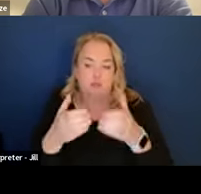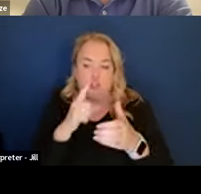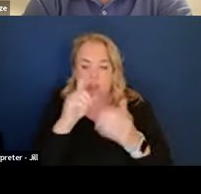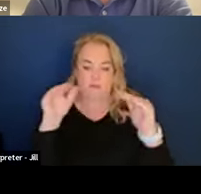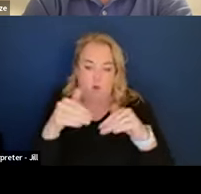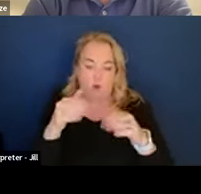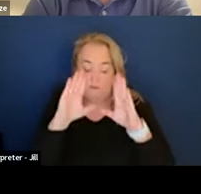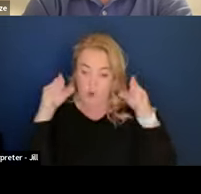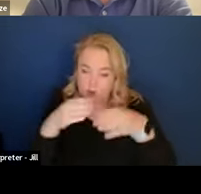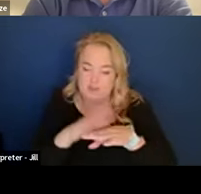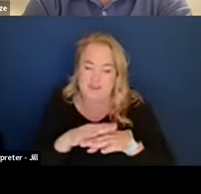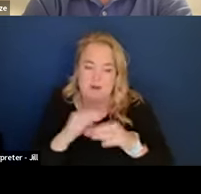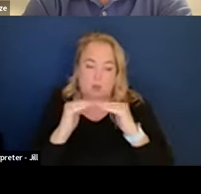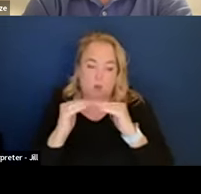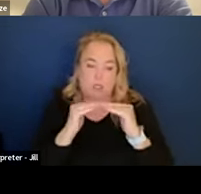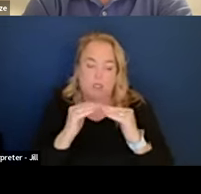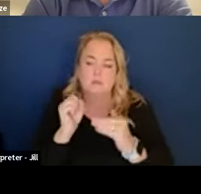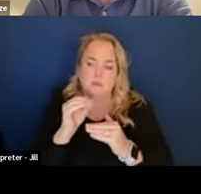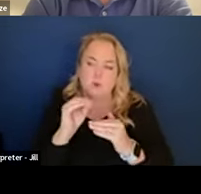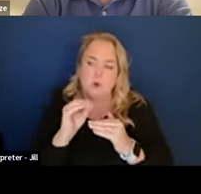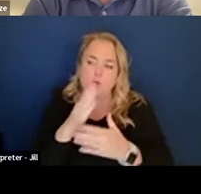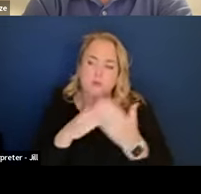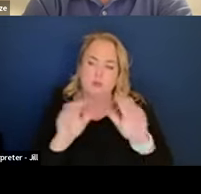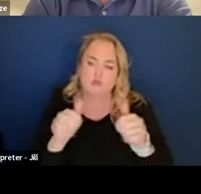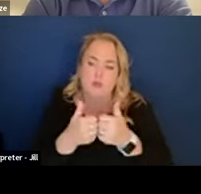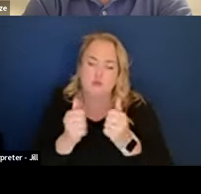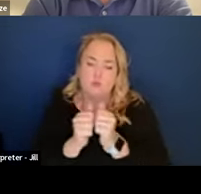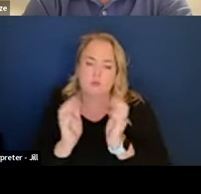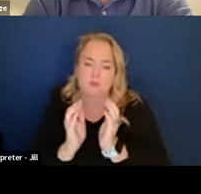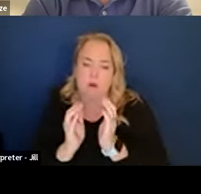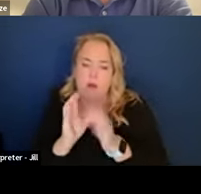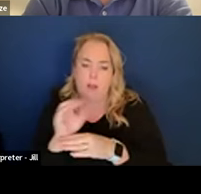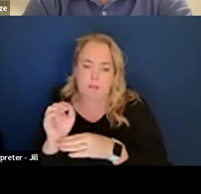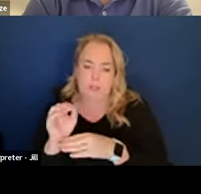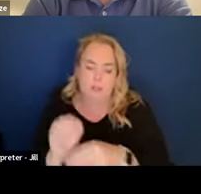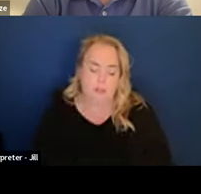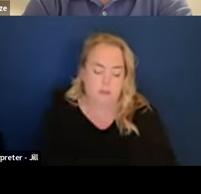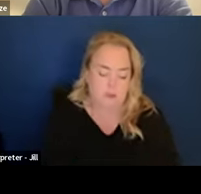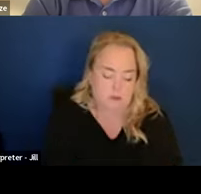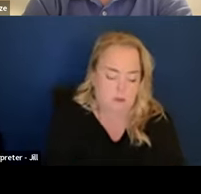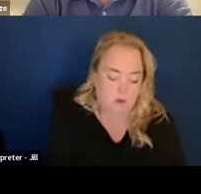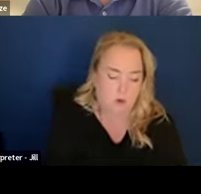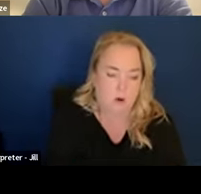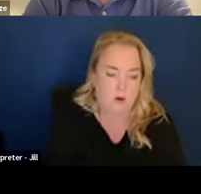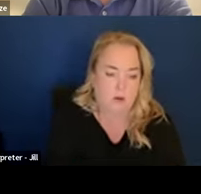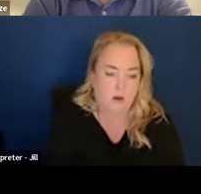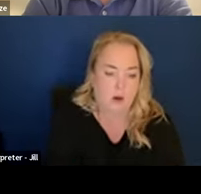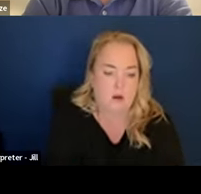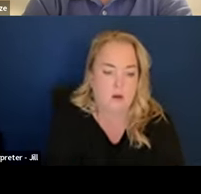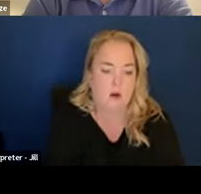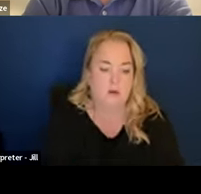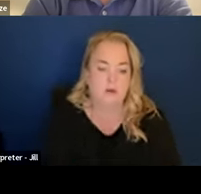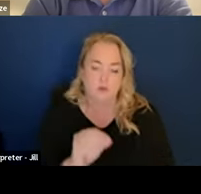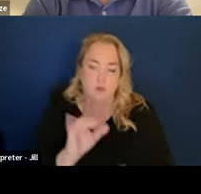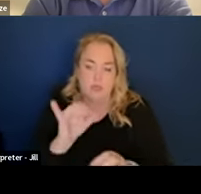There's some inherent challenges that exists with smaller companies trying to get into the federal contracting space beyond just